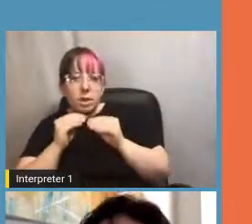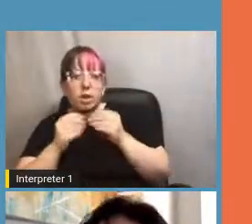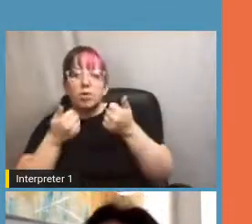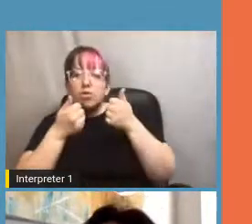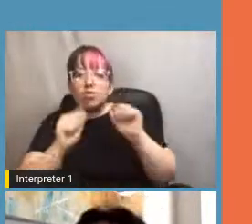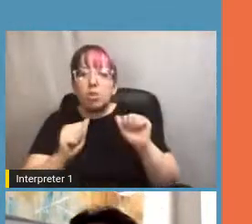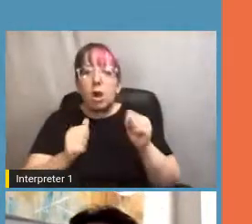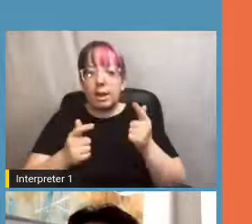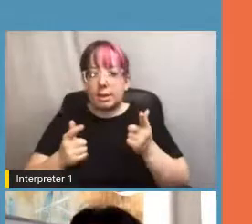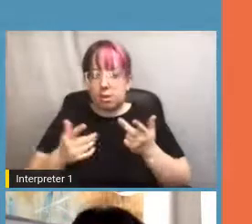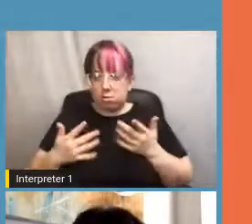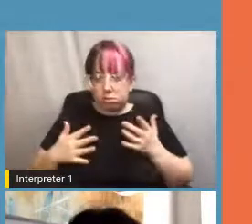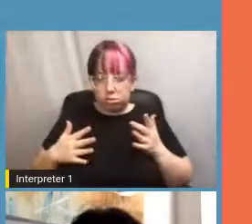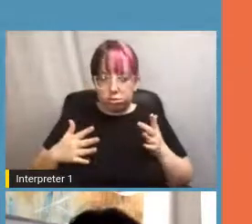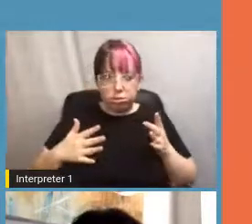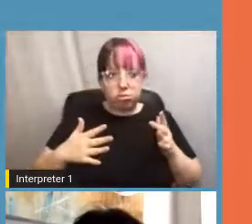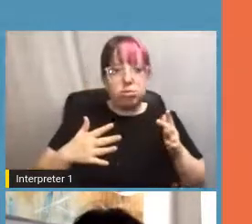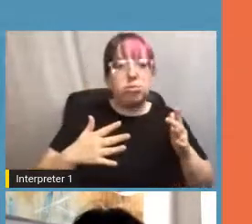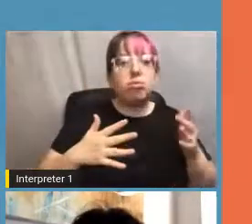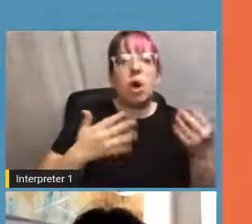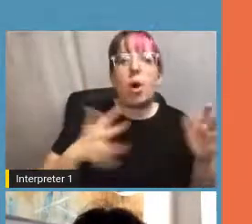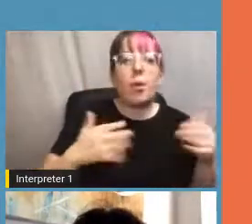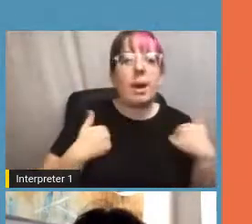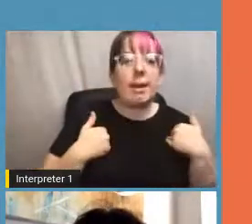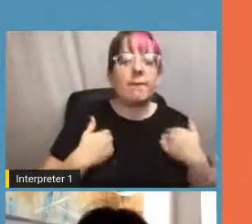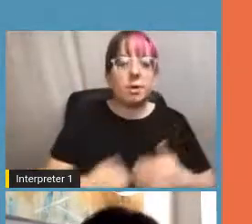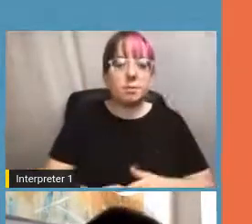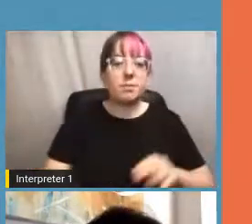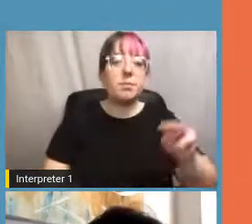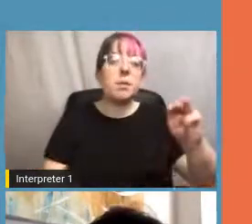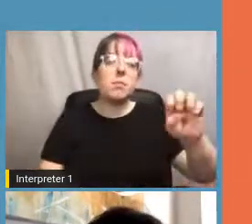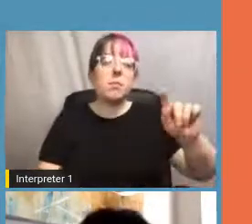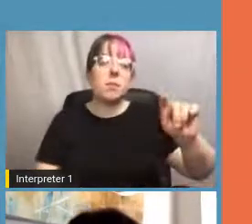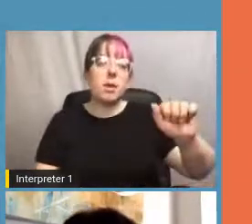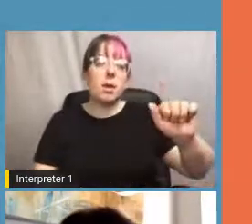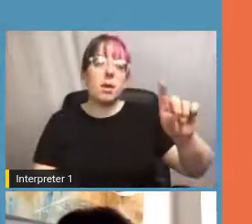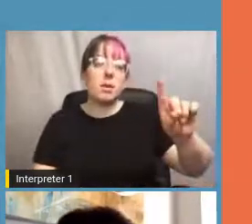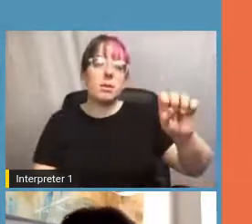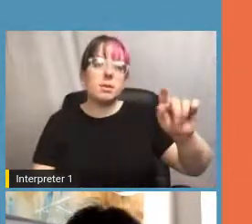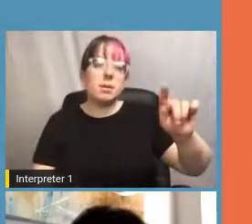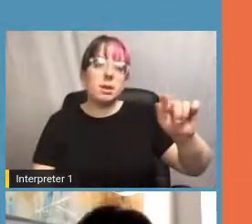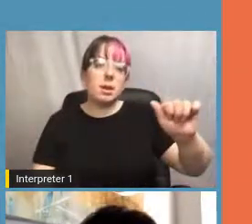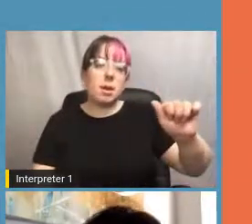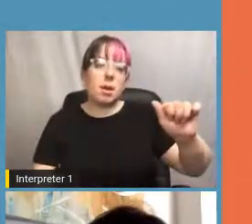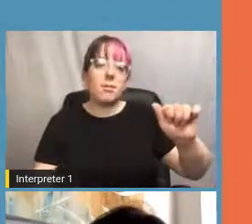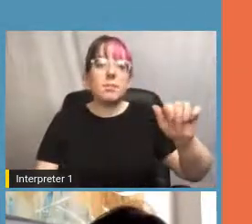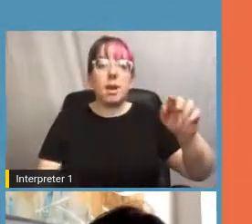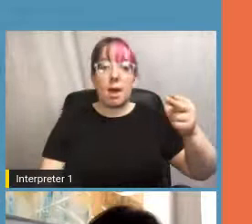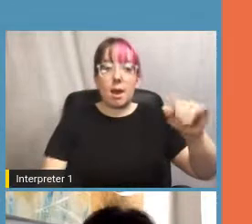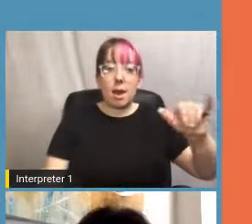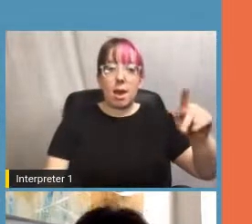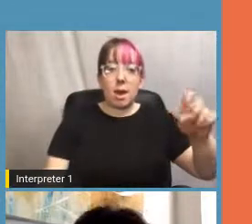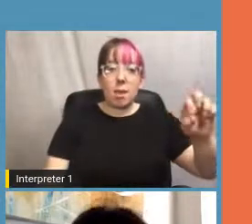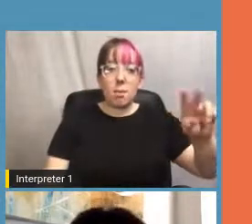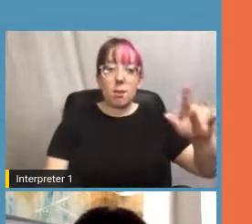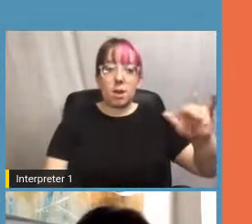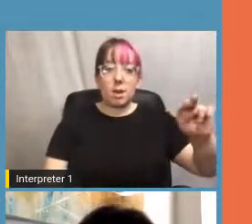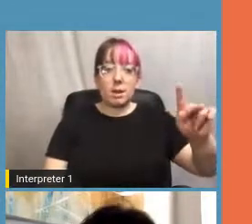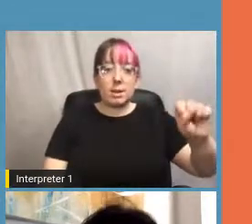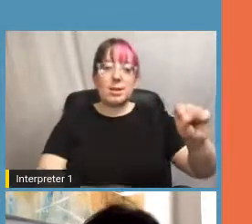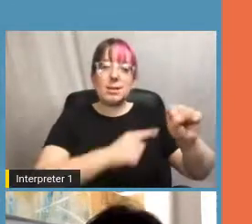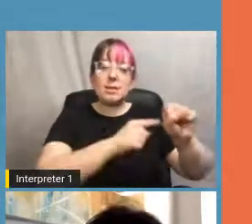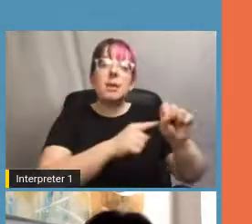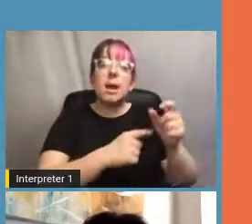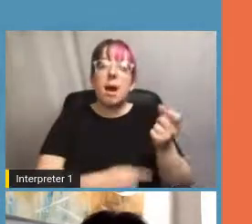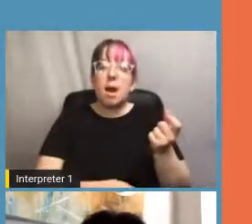can. You also will generate your metadata and your hyperlinks. Again, it's optional, but it's really one of the strengths of the platforms that you